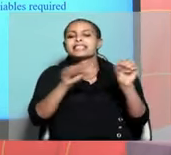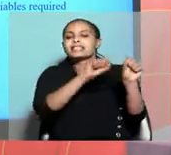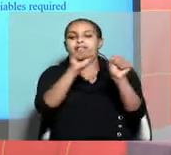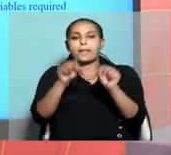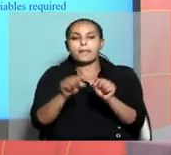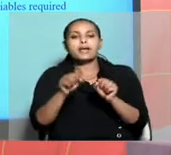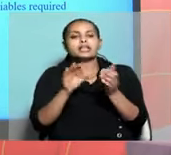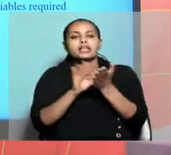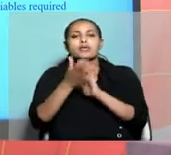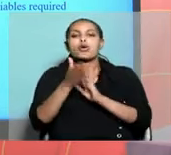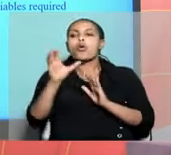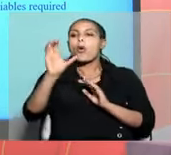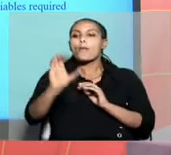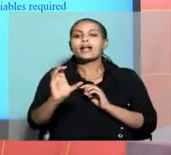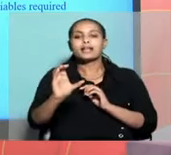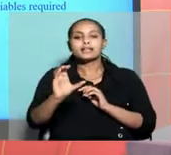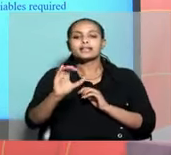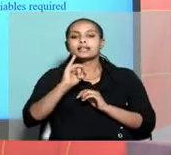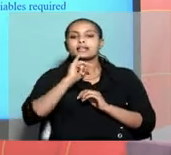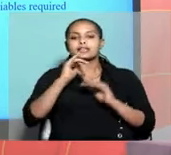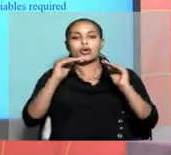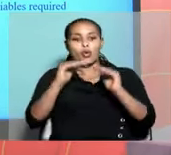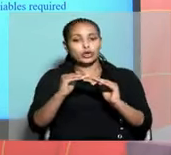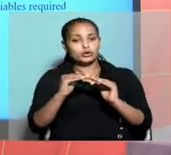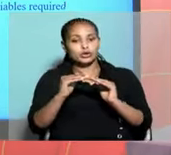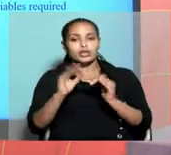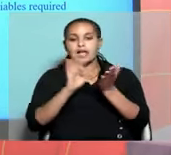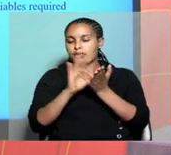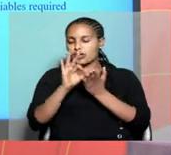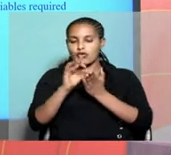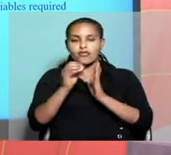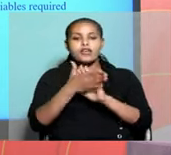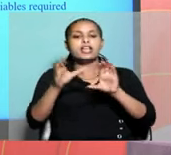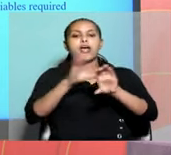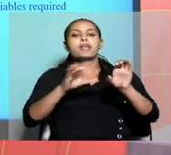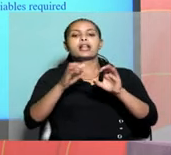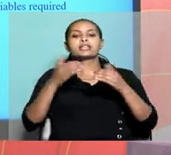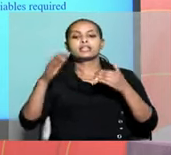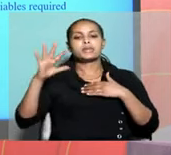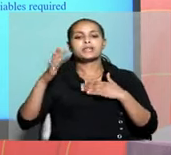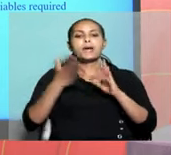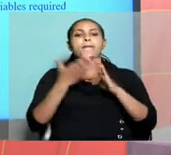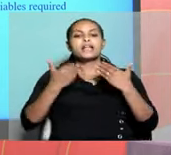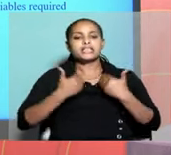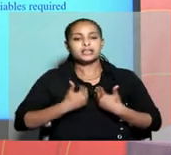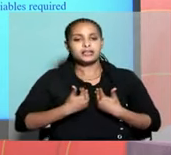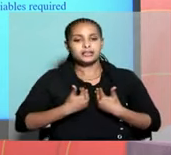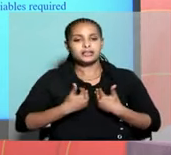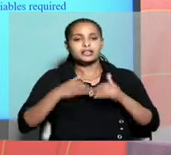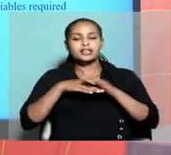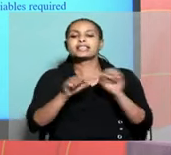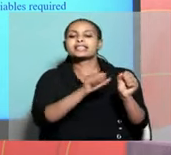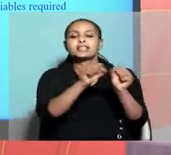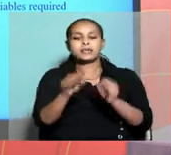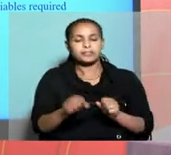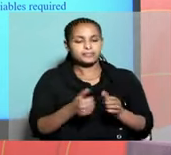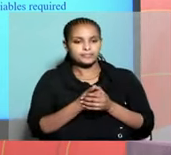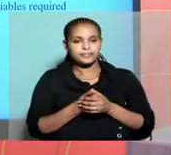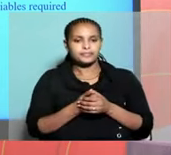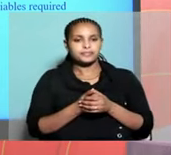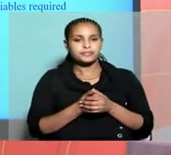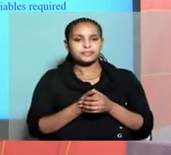system, the number of components is equal to the number of chemical species present in the system.